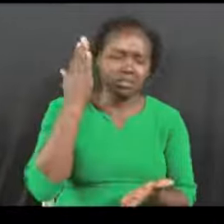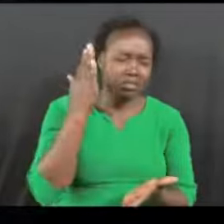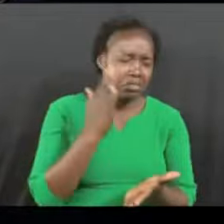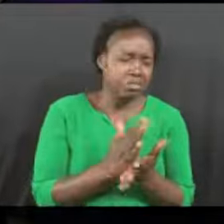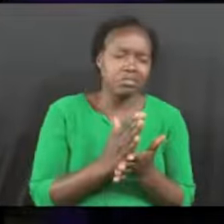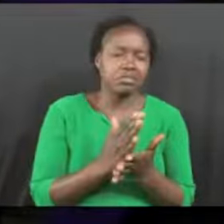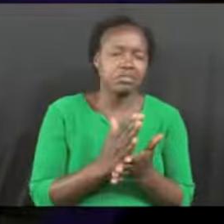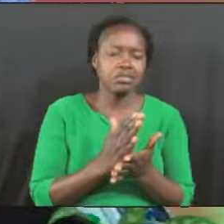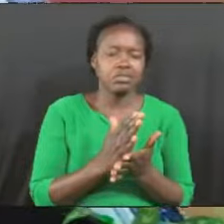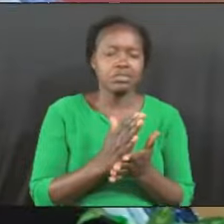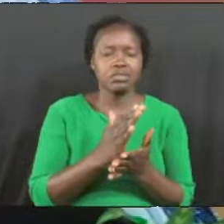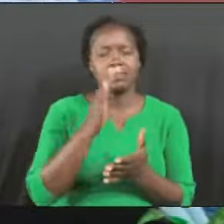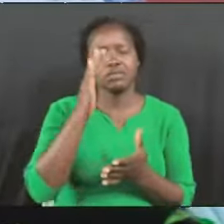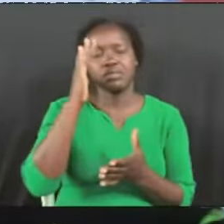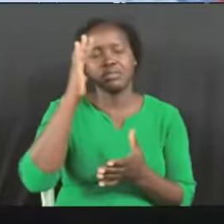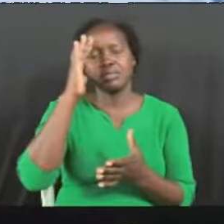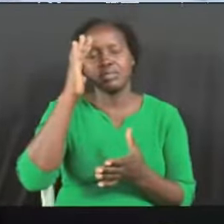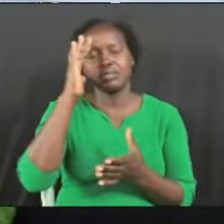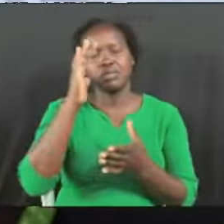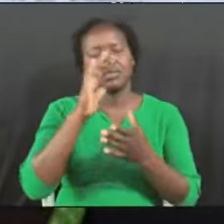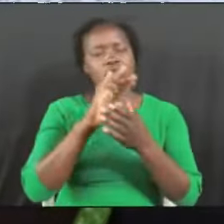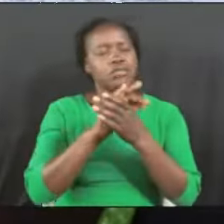who truly